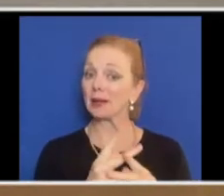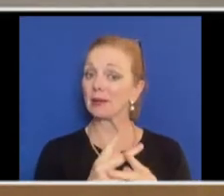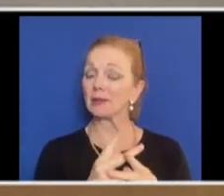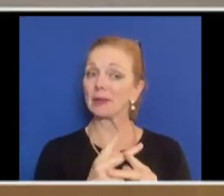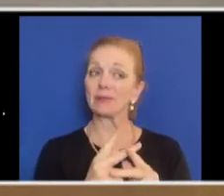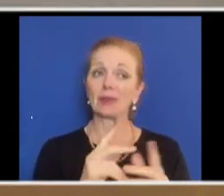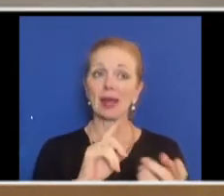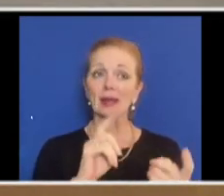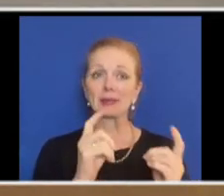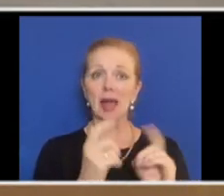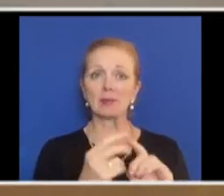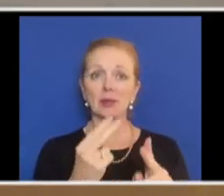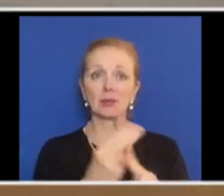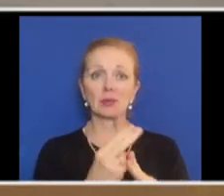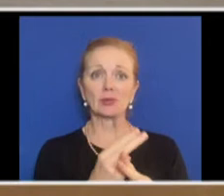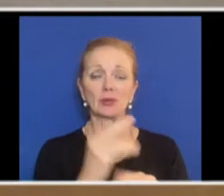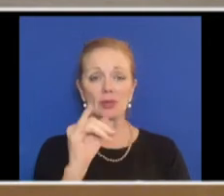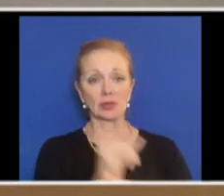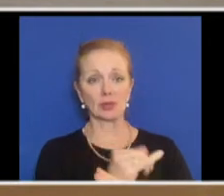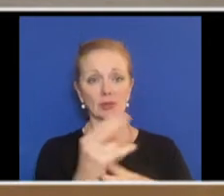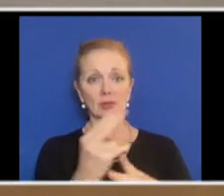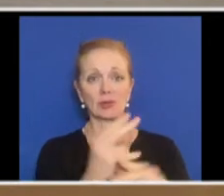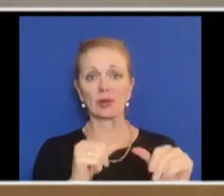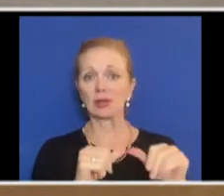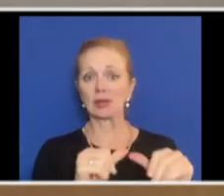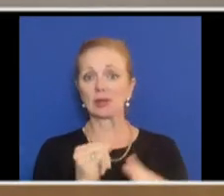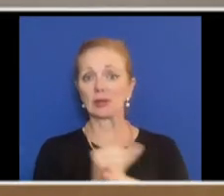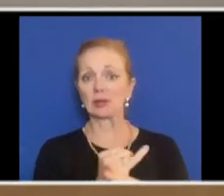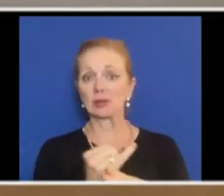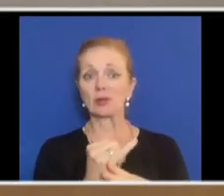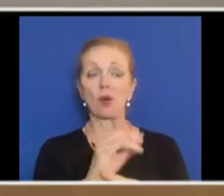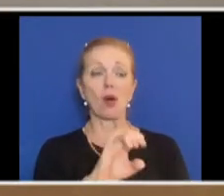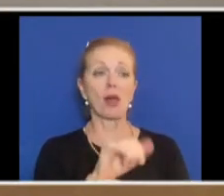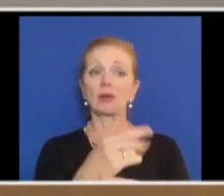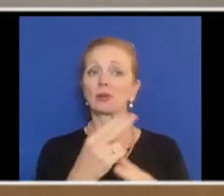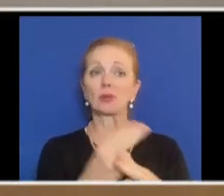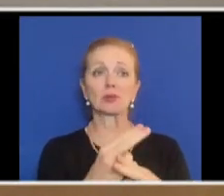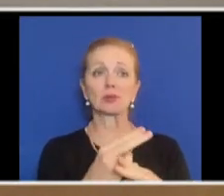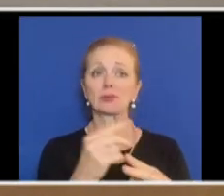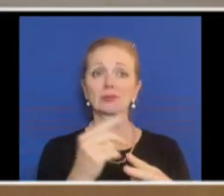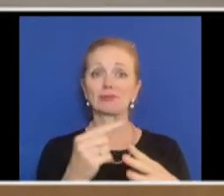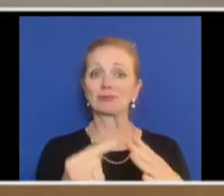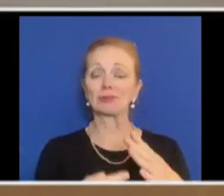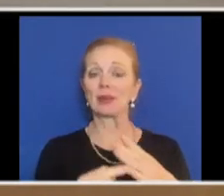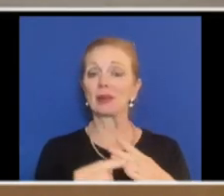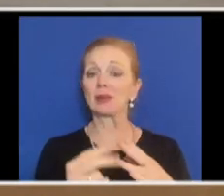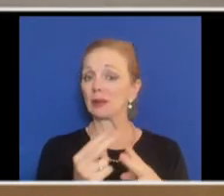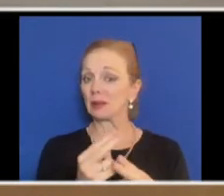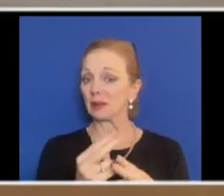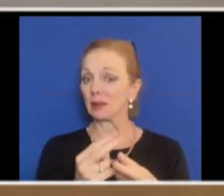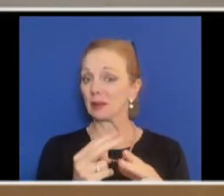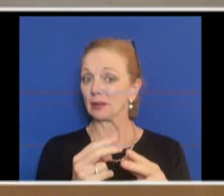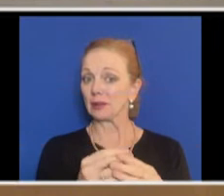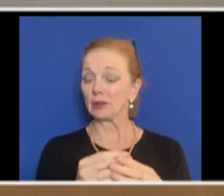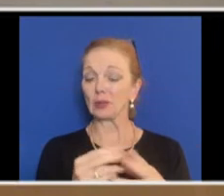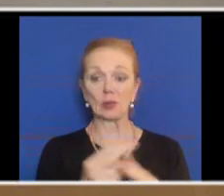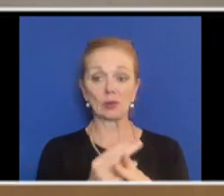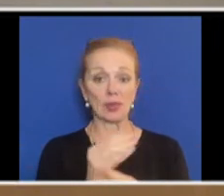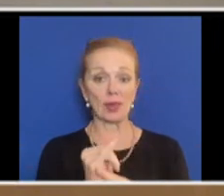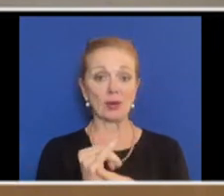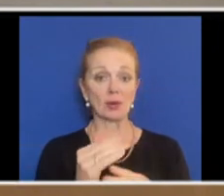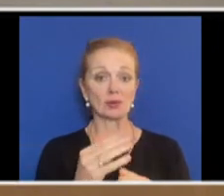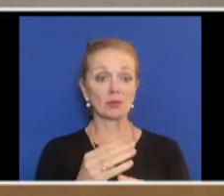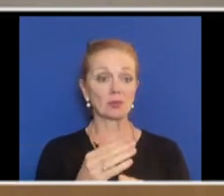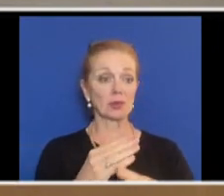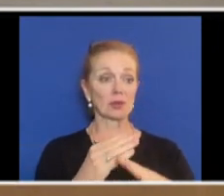of industrial sites for continued industrial use or other uses so the conditions of some of the uses that were prohibited